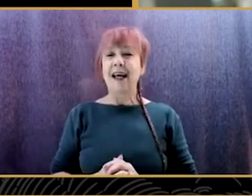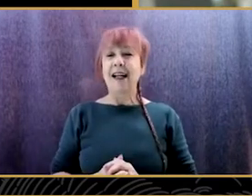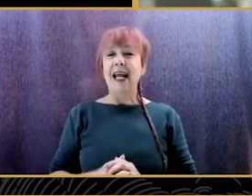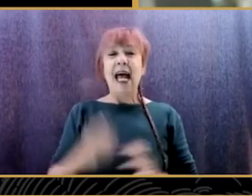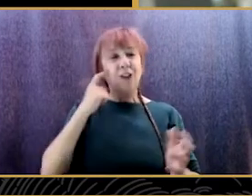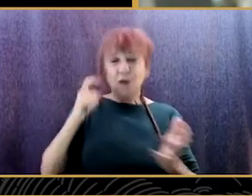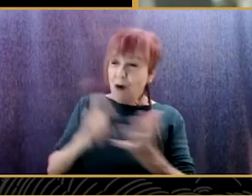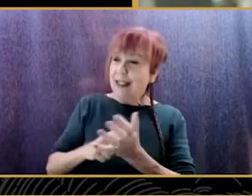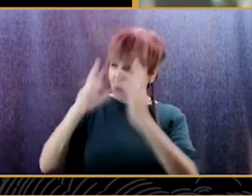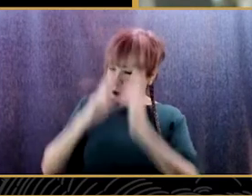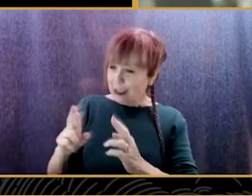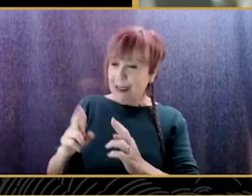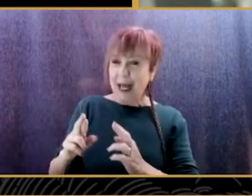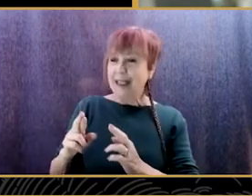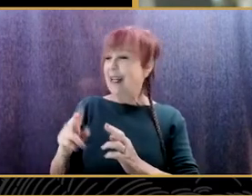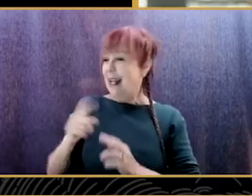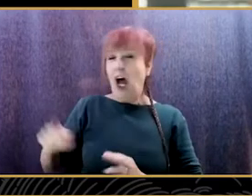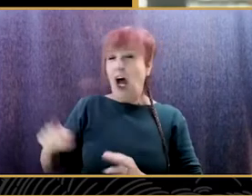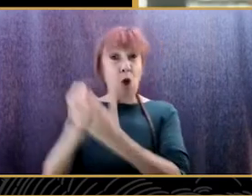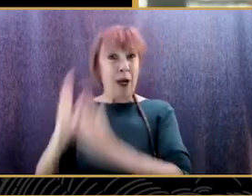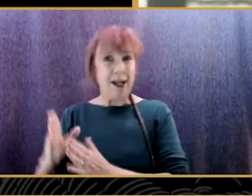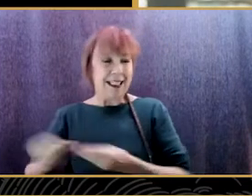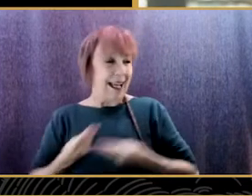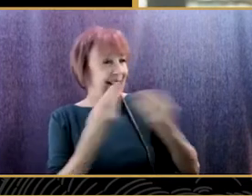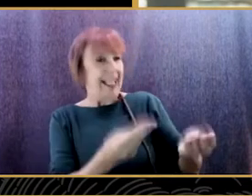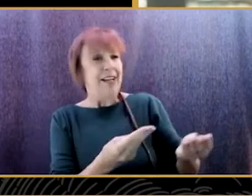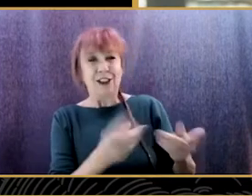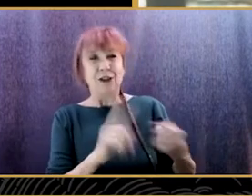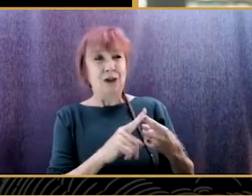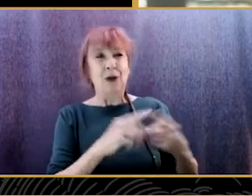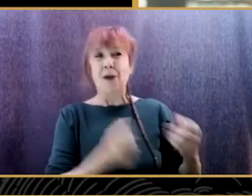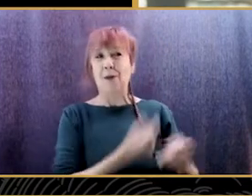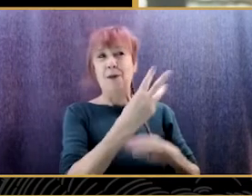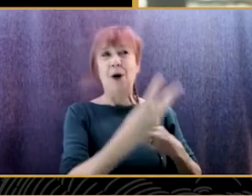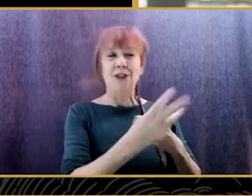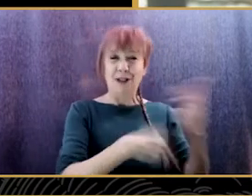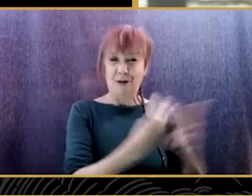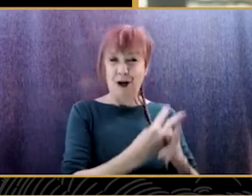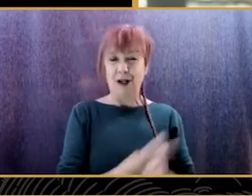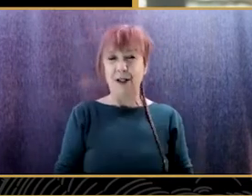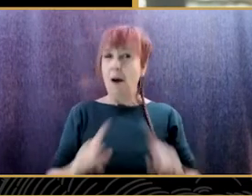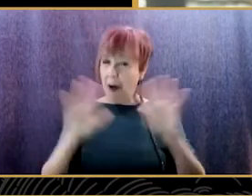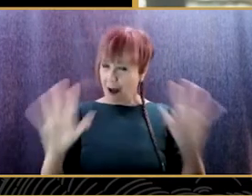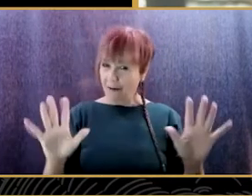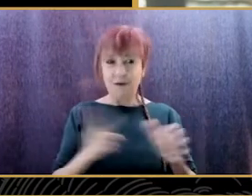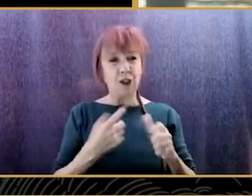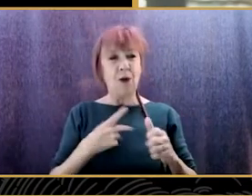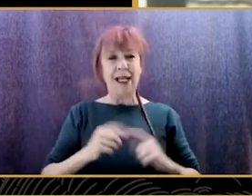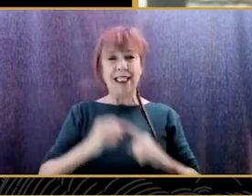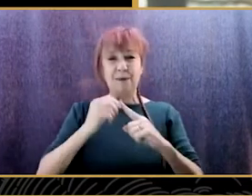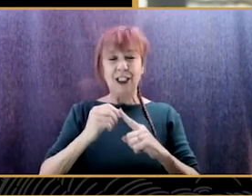recognition of their contributions to poetry. Before we honor this year's awardees, we want to take a moment to give a